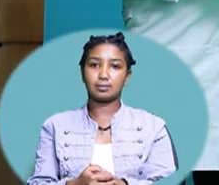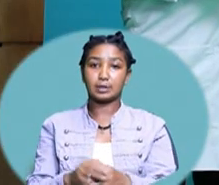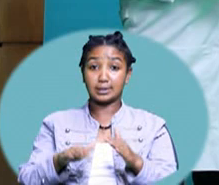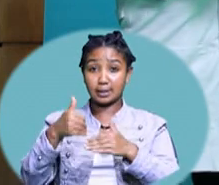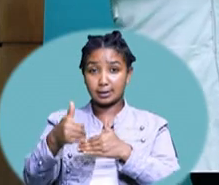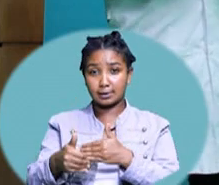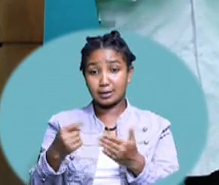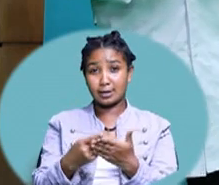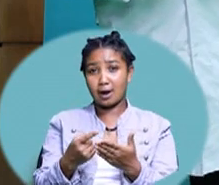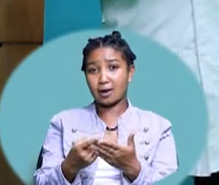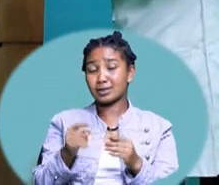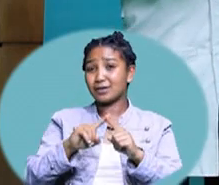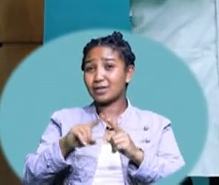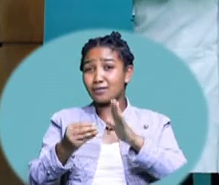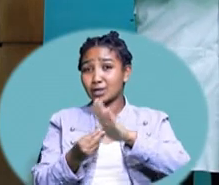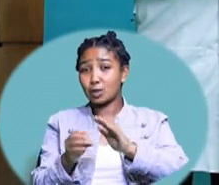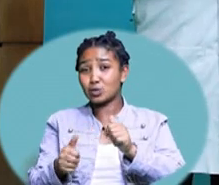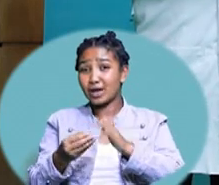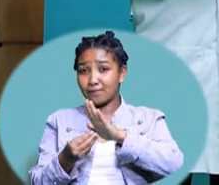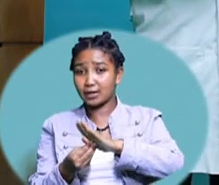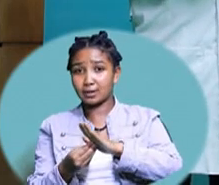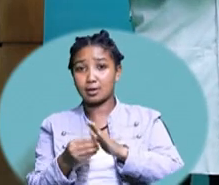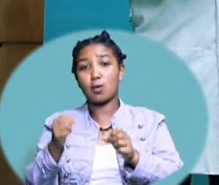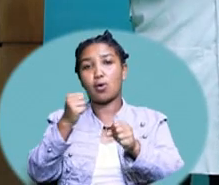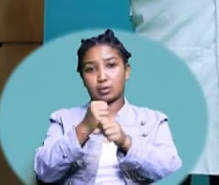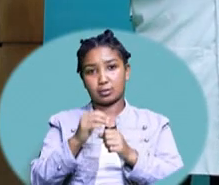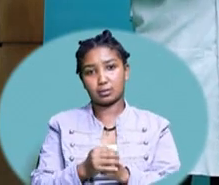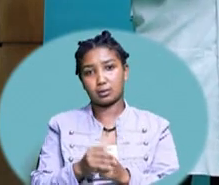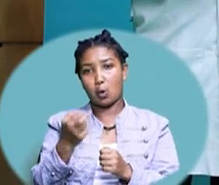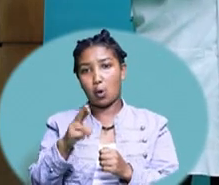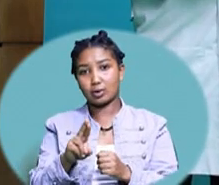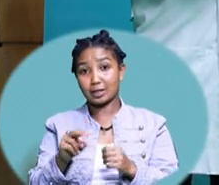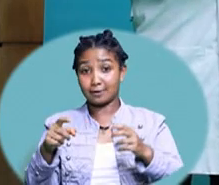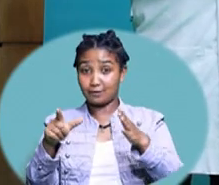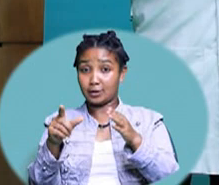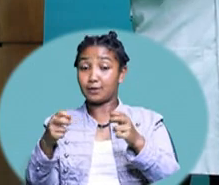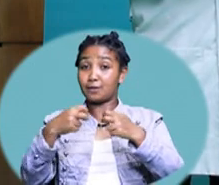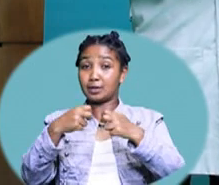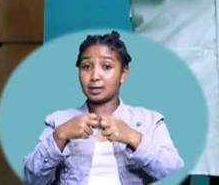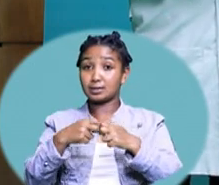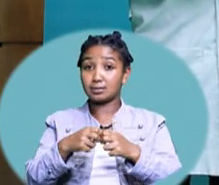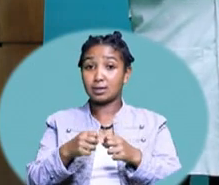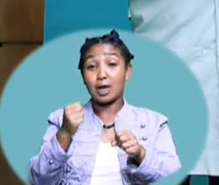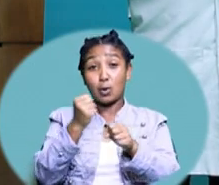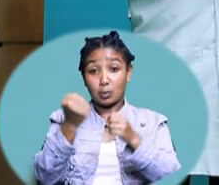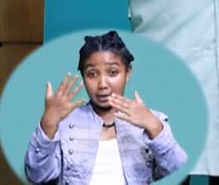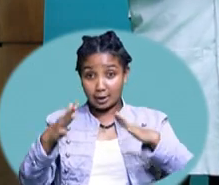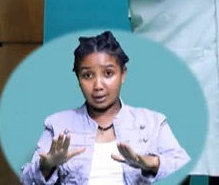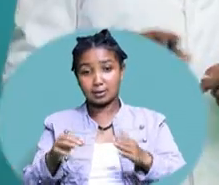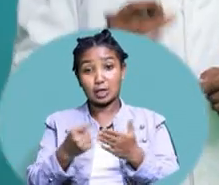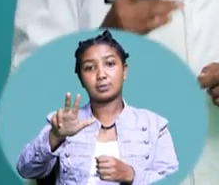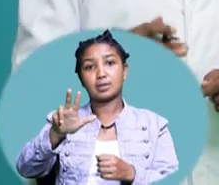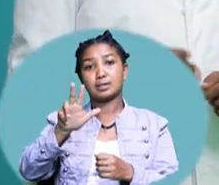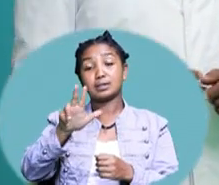Then, there are factors which affect work, or in physics, for a work to be done, there